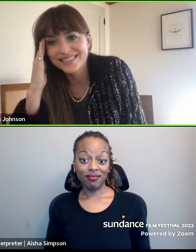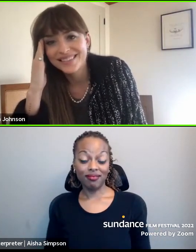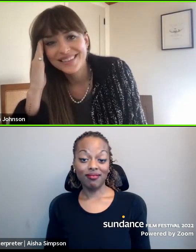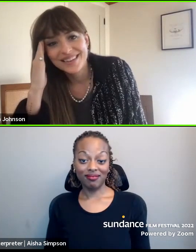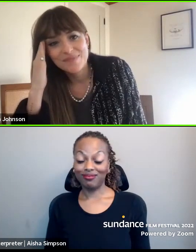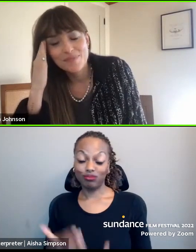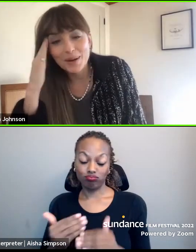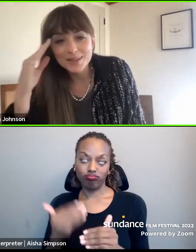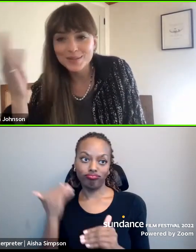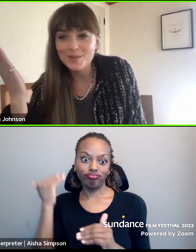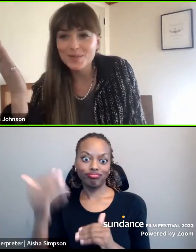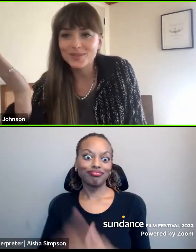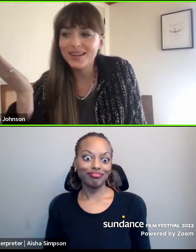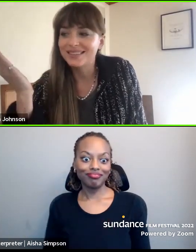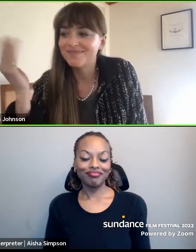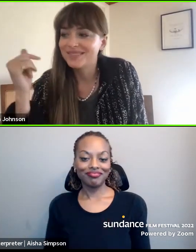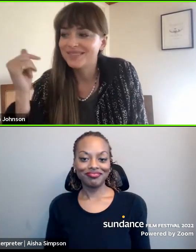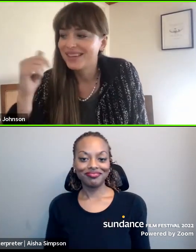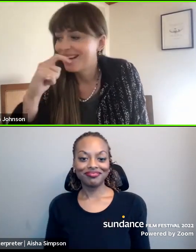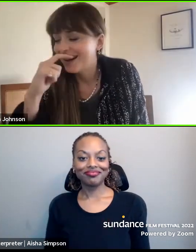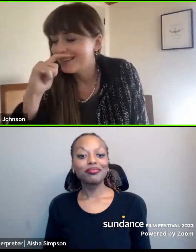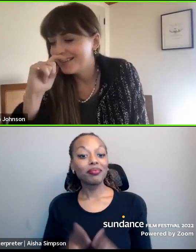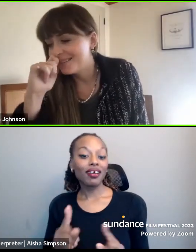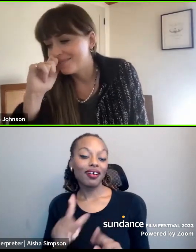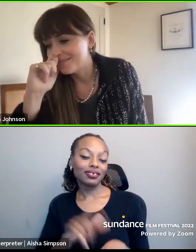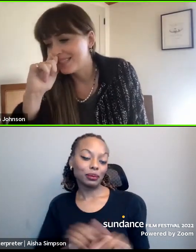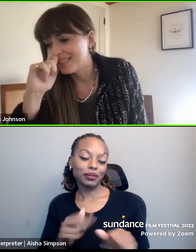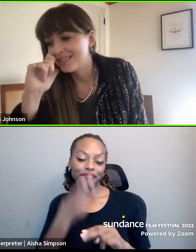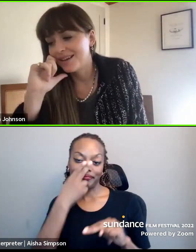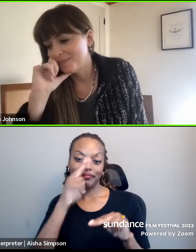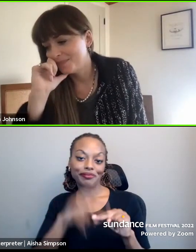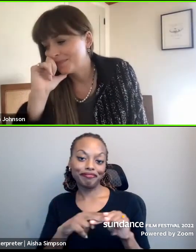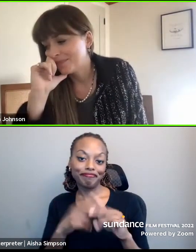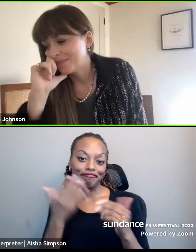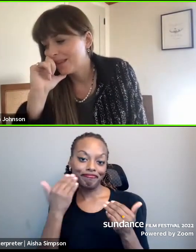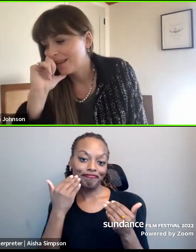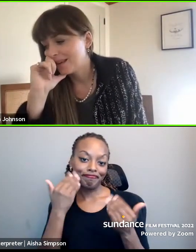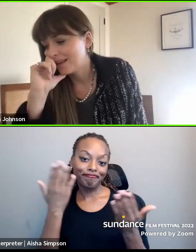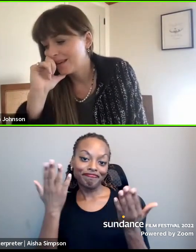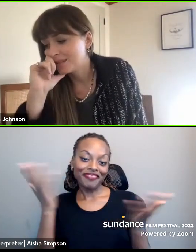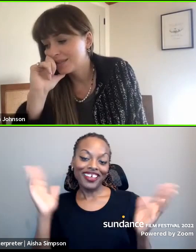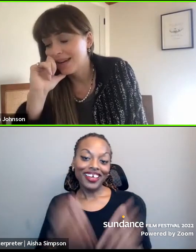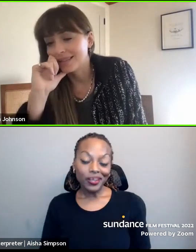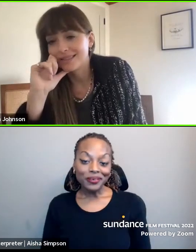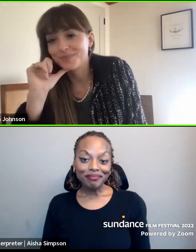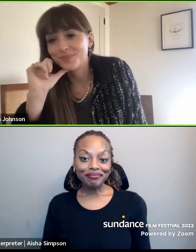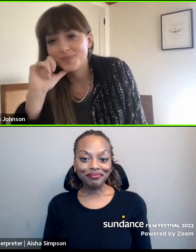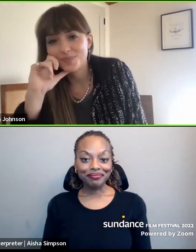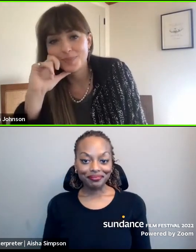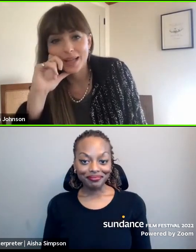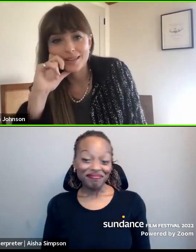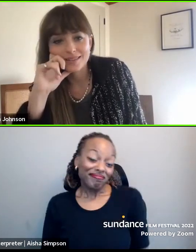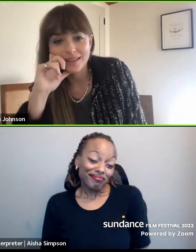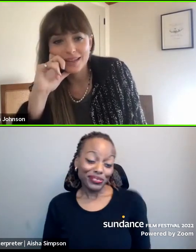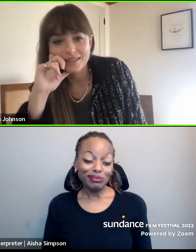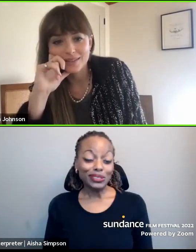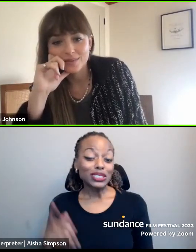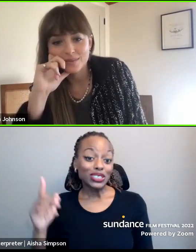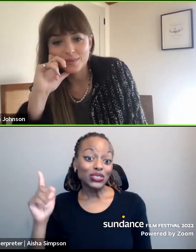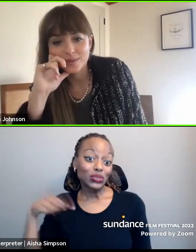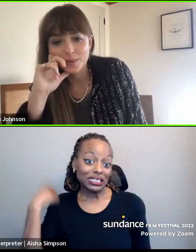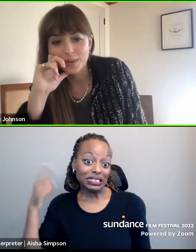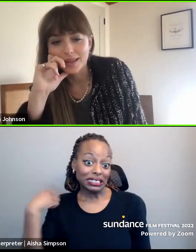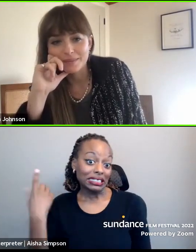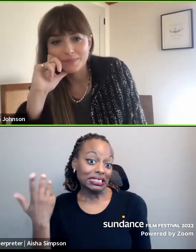much, but also so much fun. I don't know. It was nuts, but I